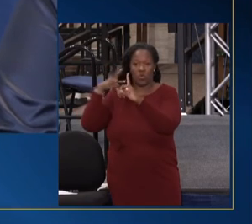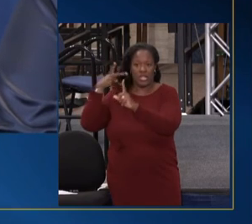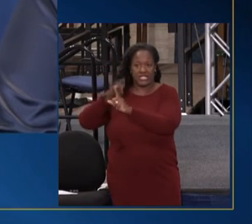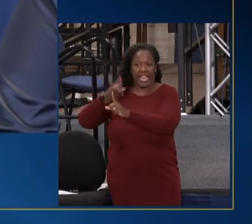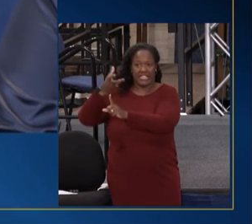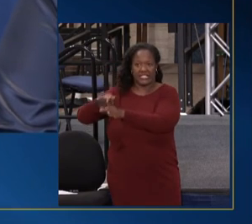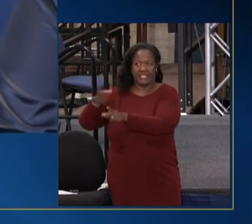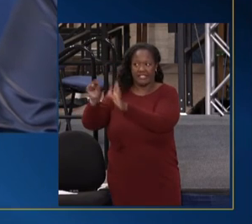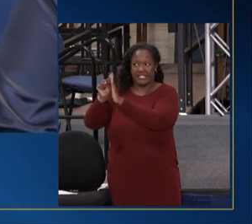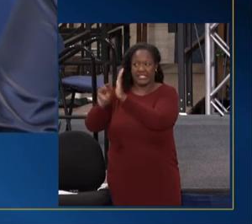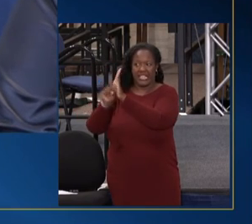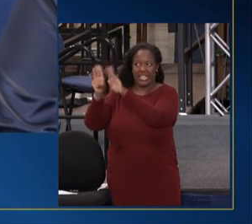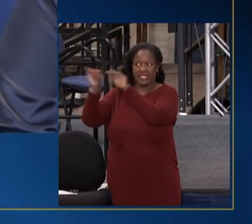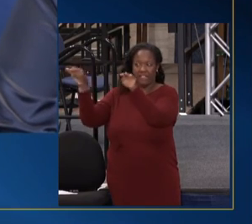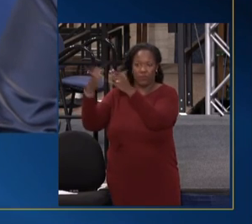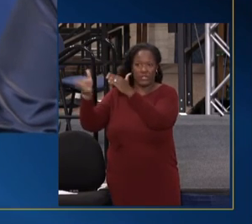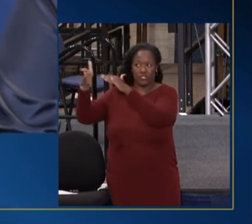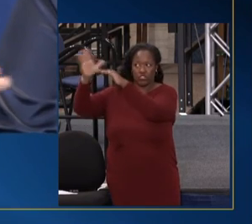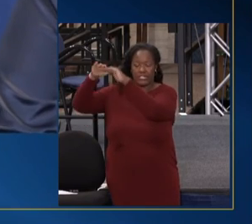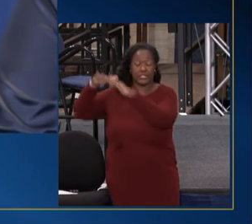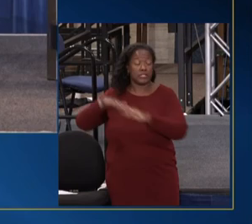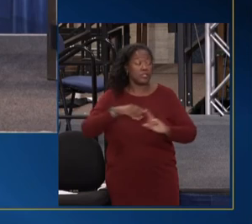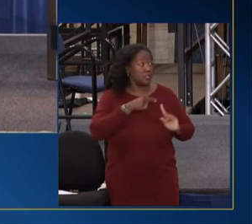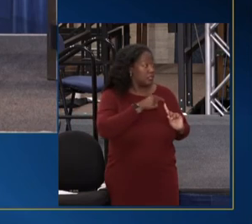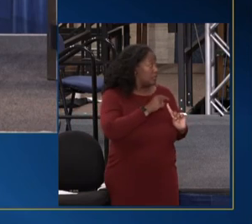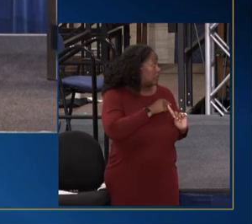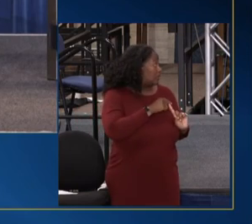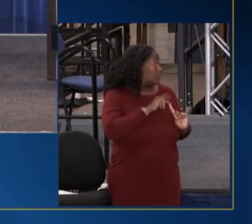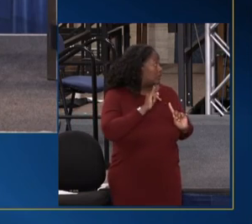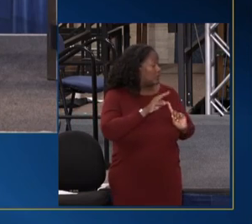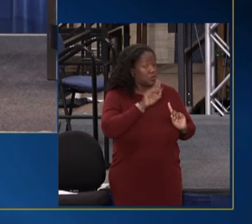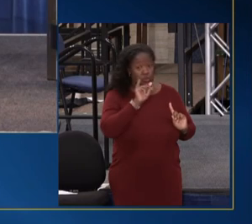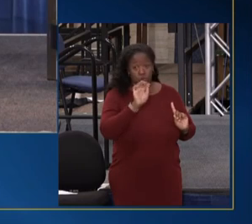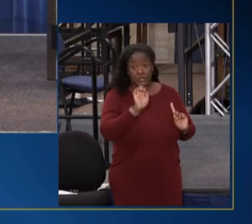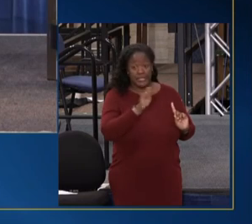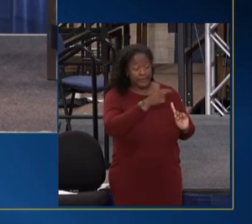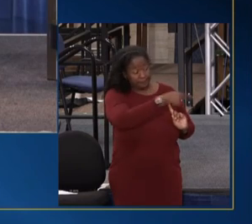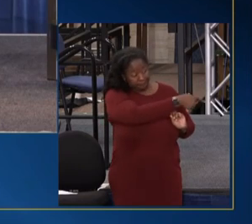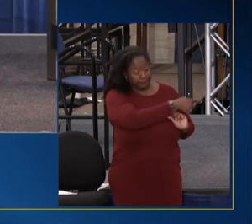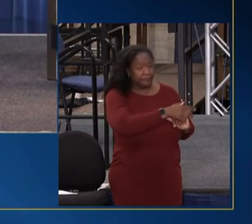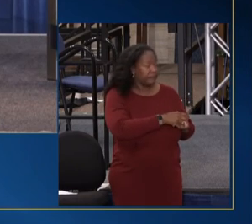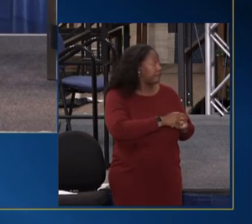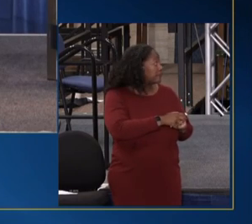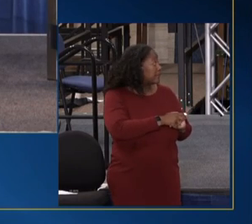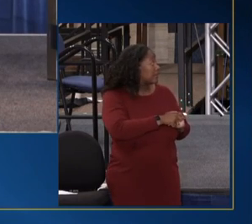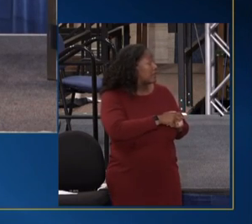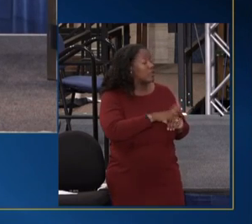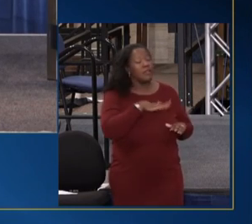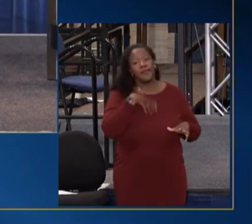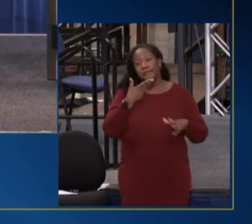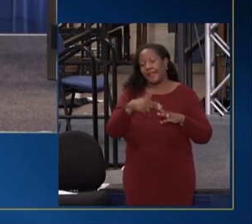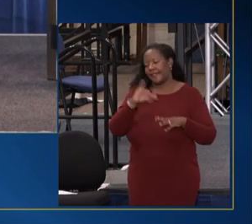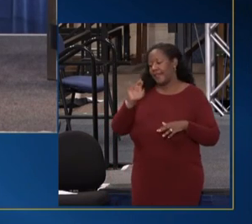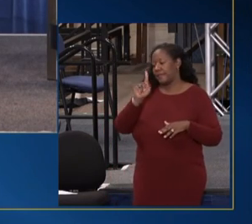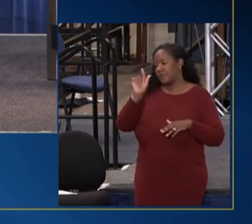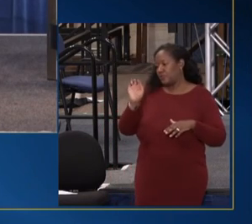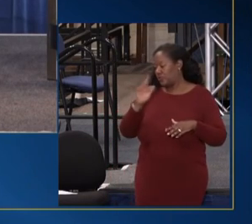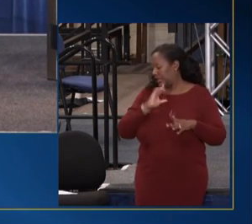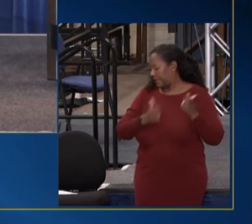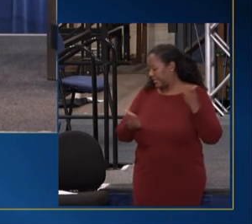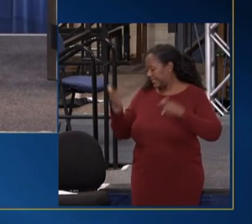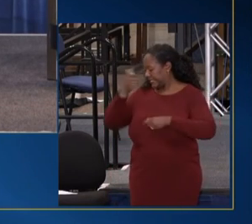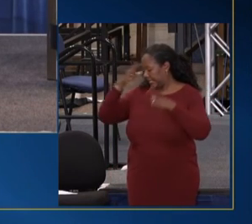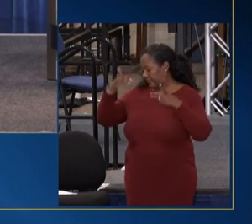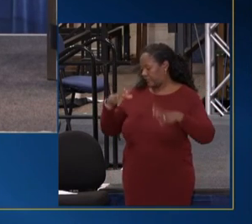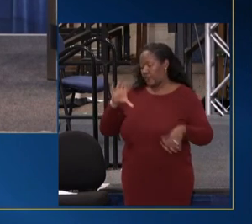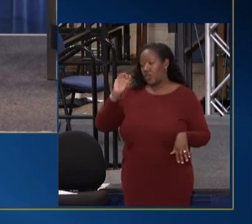state level have really ramped up? Julie, we'll start with you. Thank you so much. My name is Julie, and I'm the Executive Director of